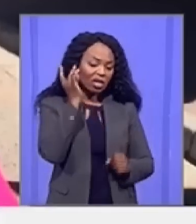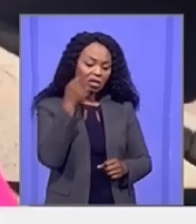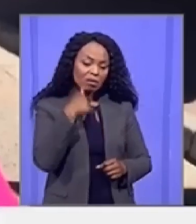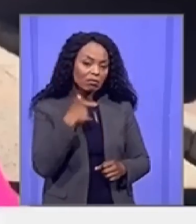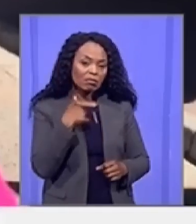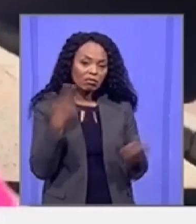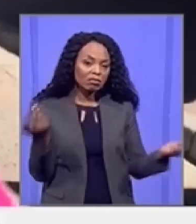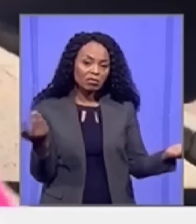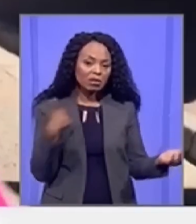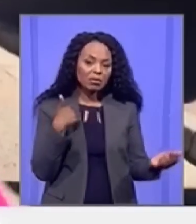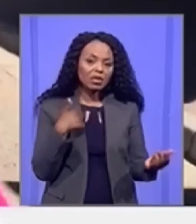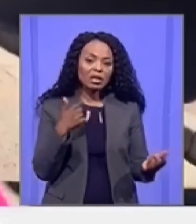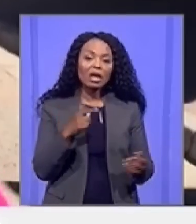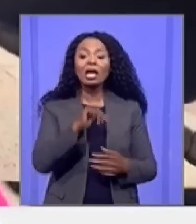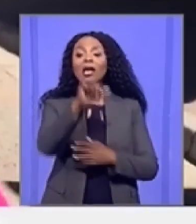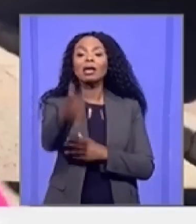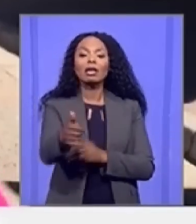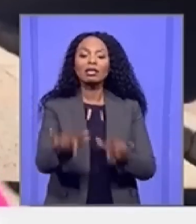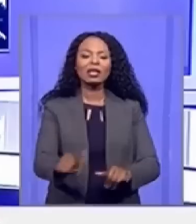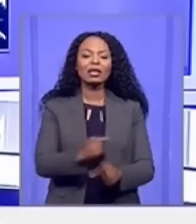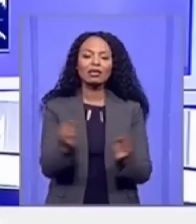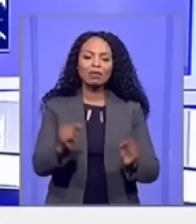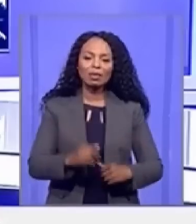ke so tshilele ka nqane